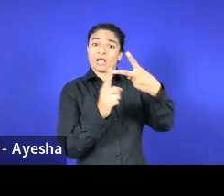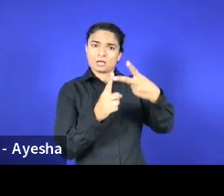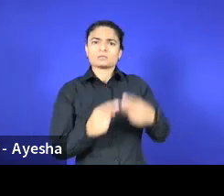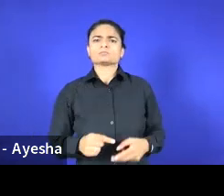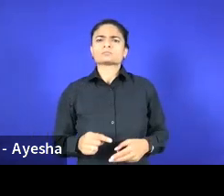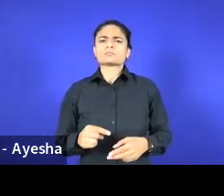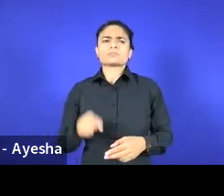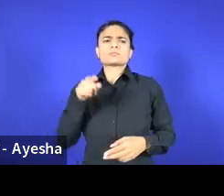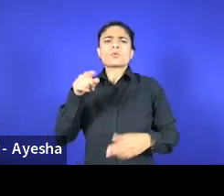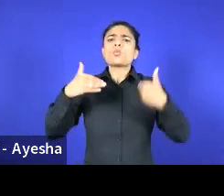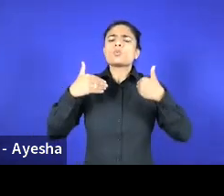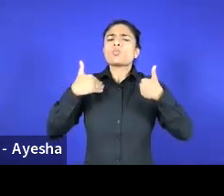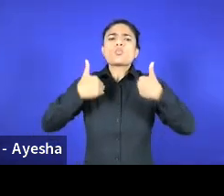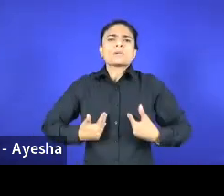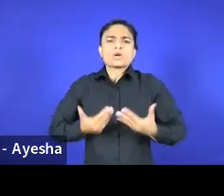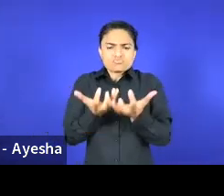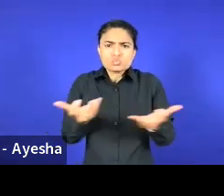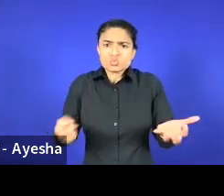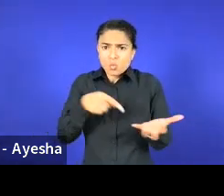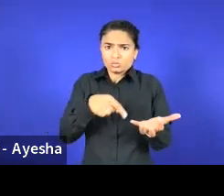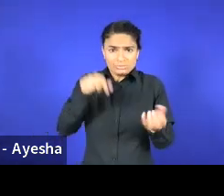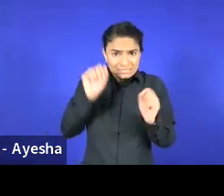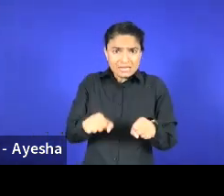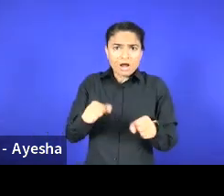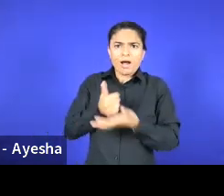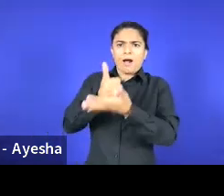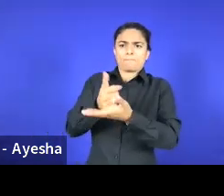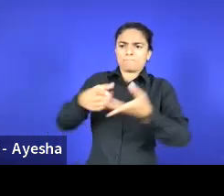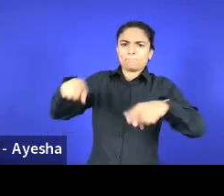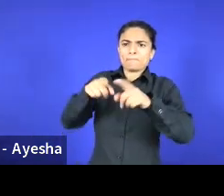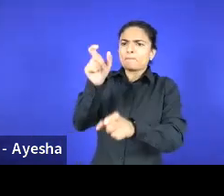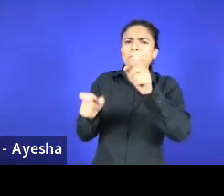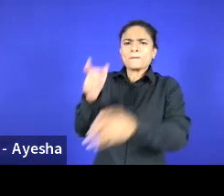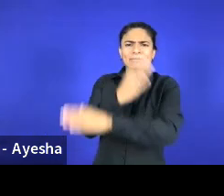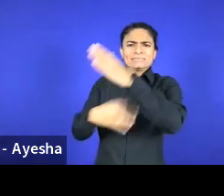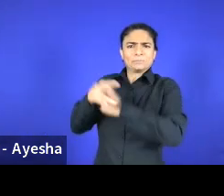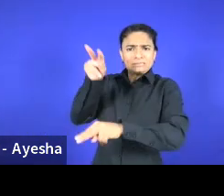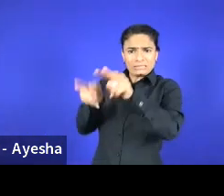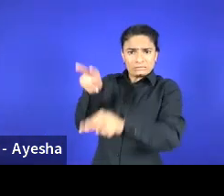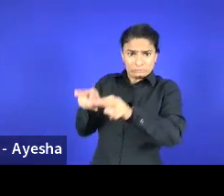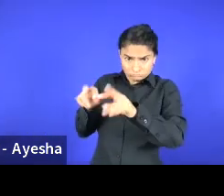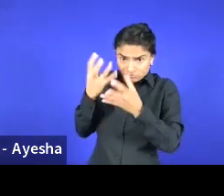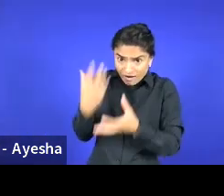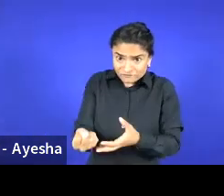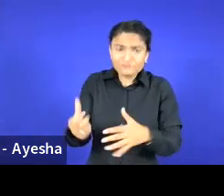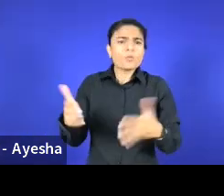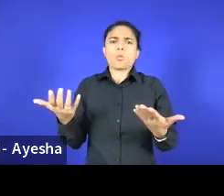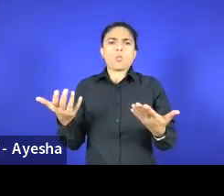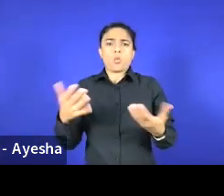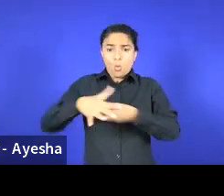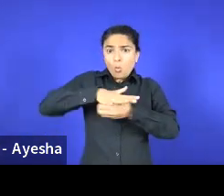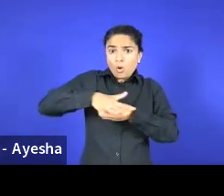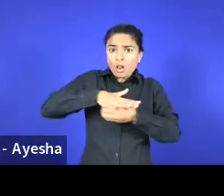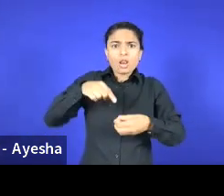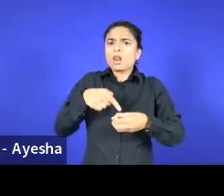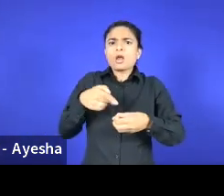not be accessible for most people with disabilities. But once you have defined that, you need to think, what are